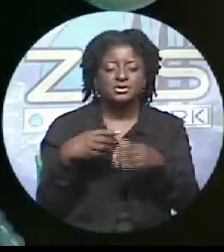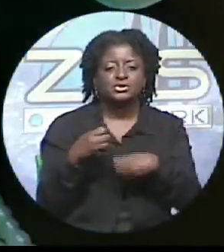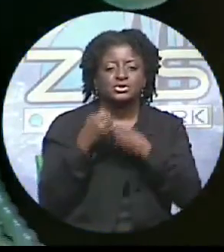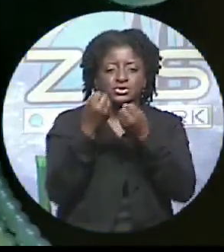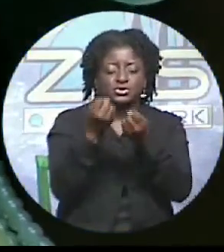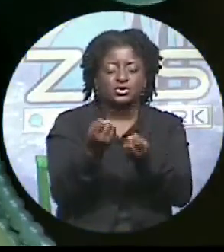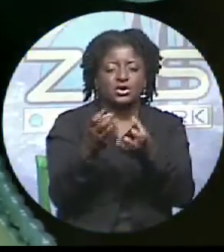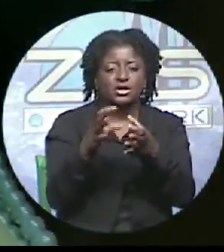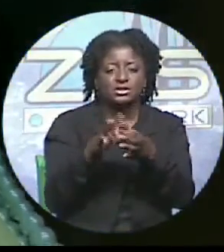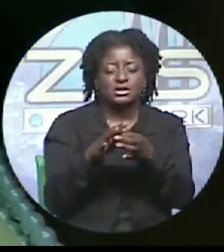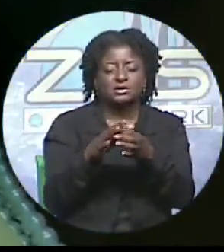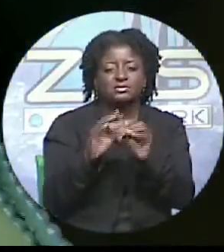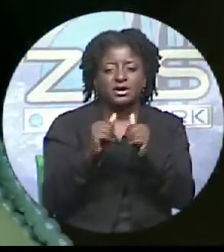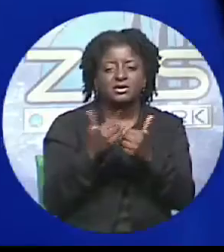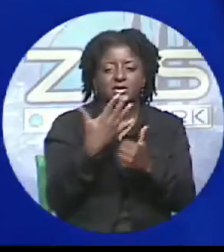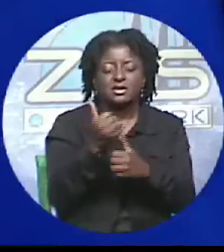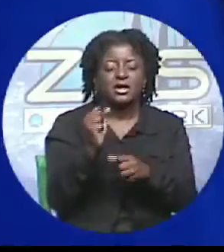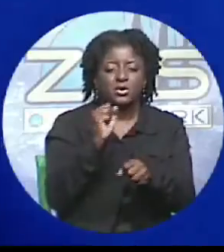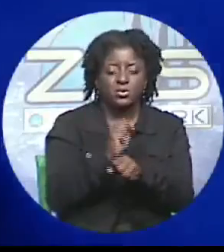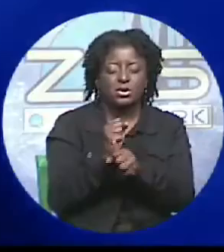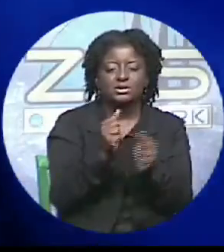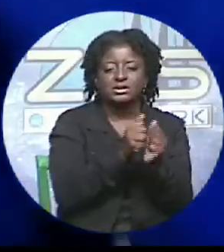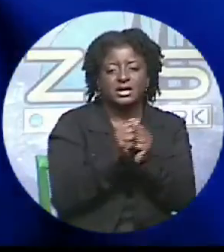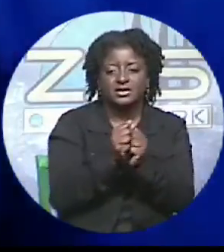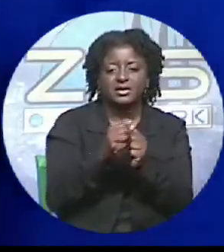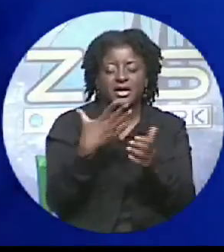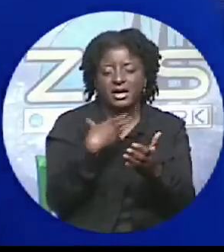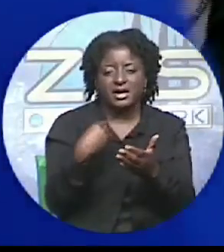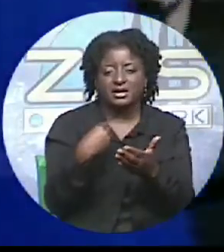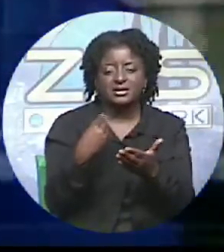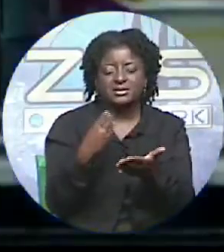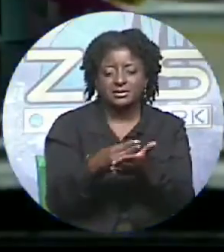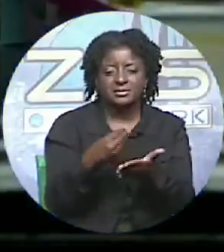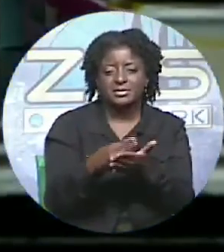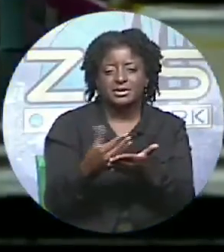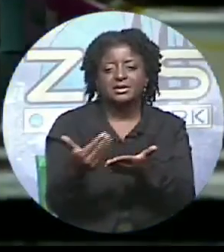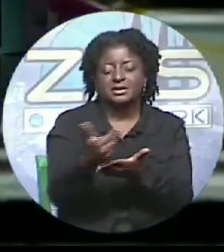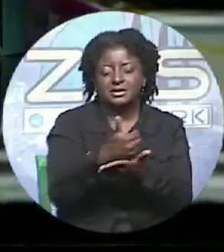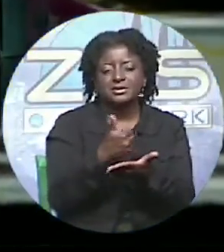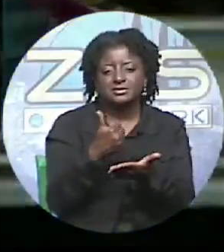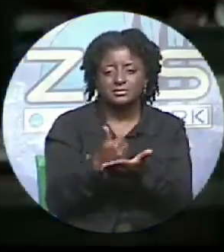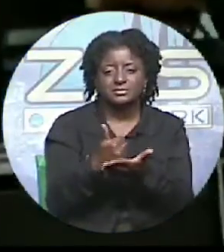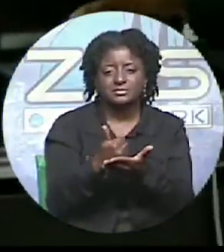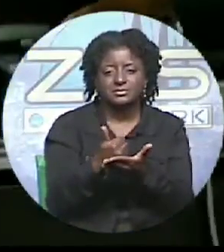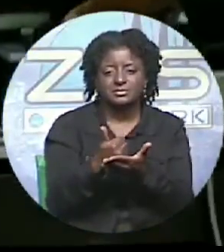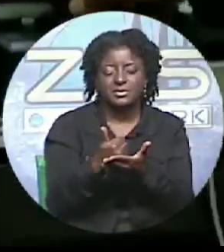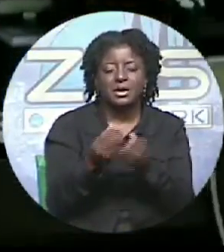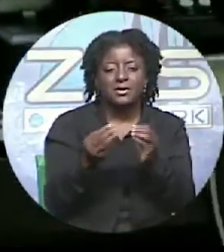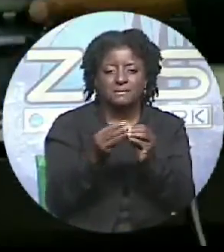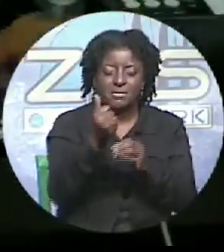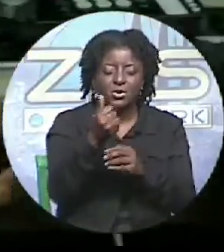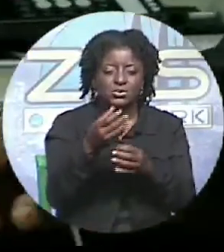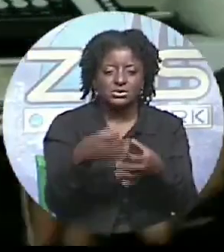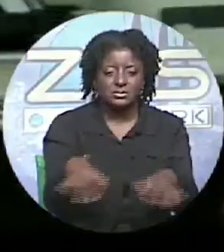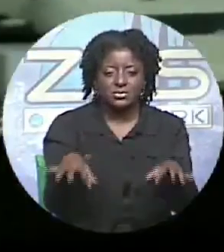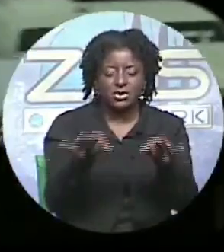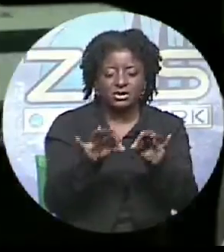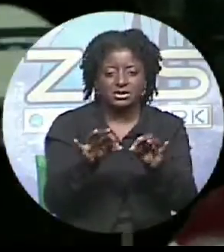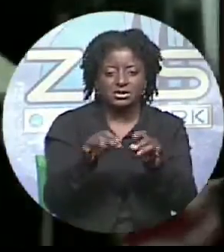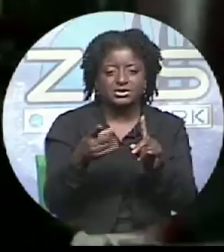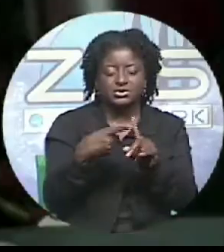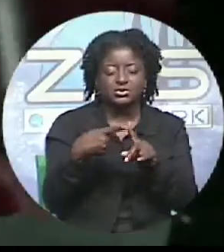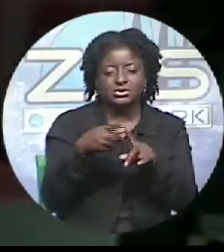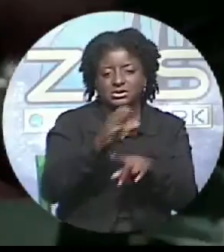chemistry and cash flow. I send the revenue report and it's only going up. But most importantly to Abaco Senior Manager Otis